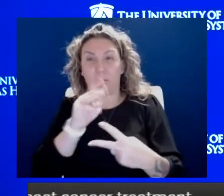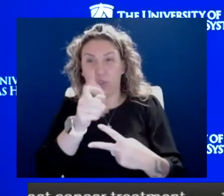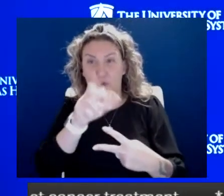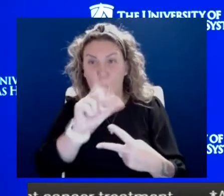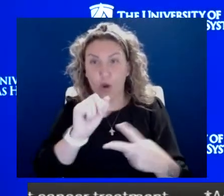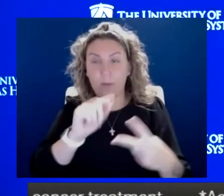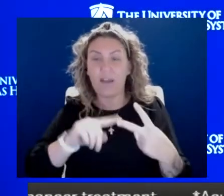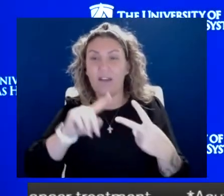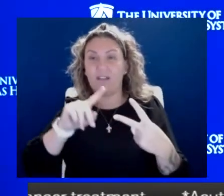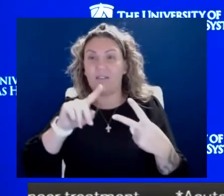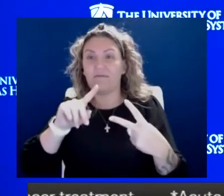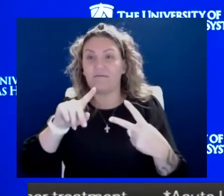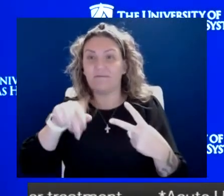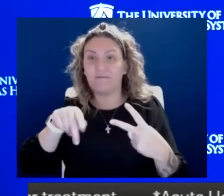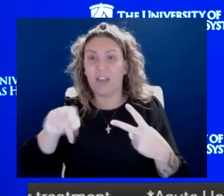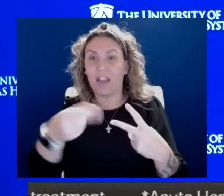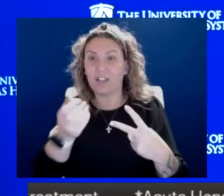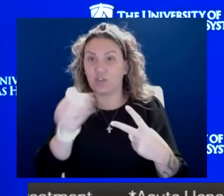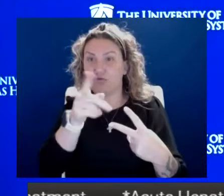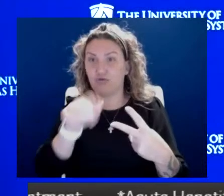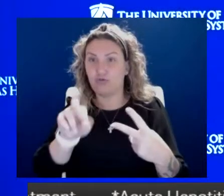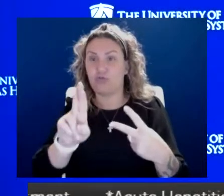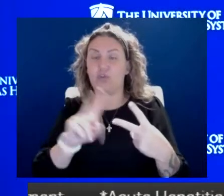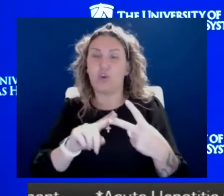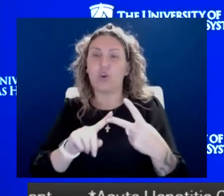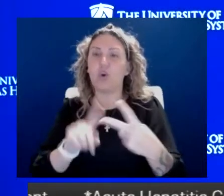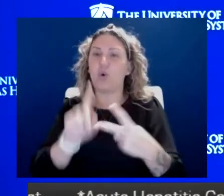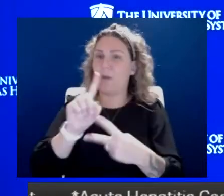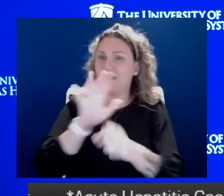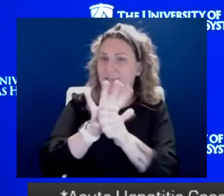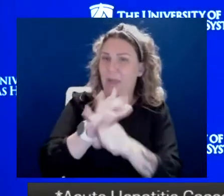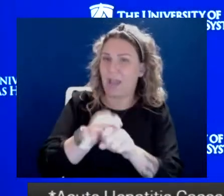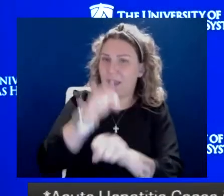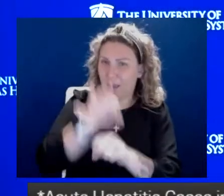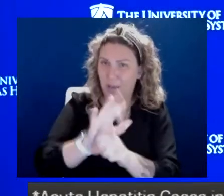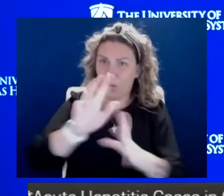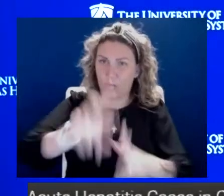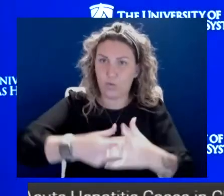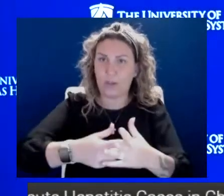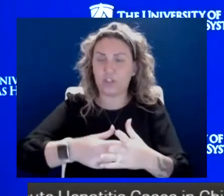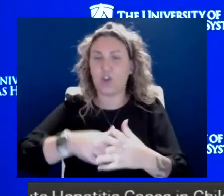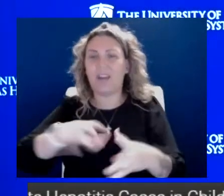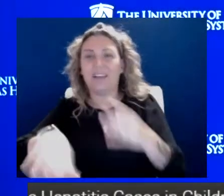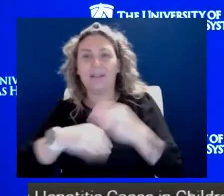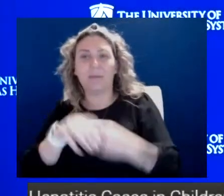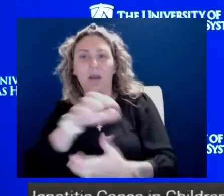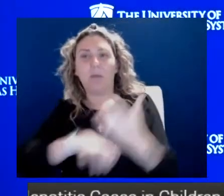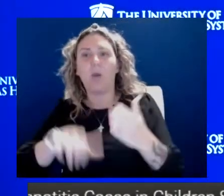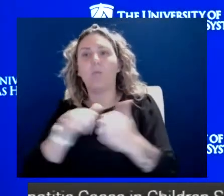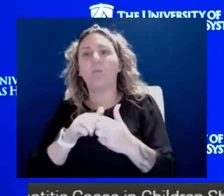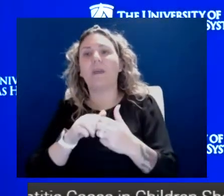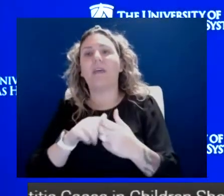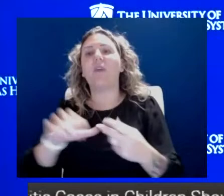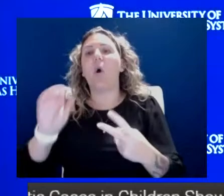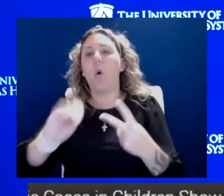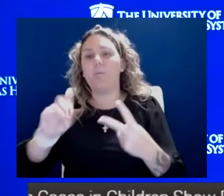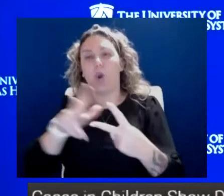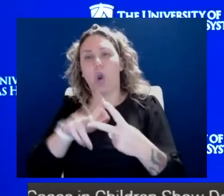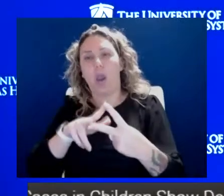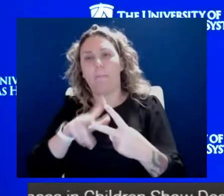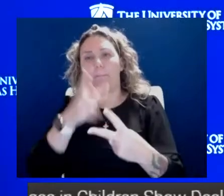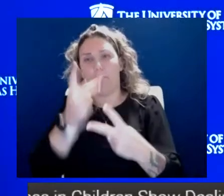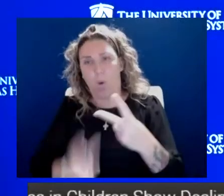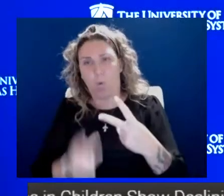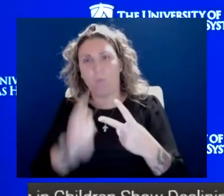in there. The one spike is the original one, and then they're also now combined it with an Omicron spike as well. So they are looking